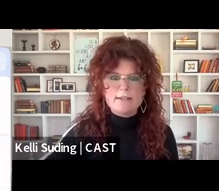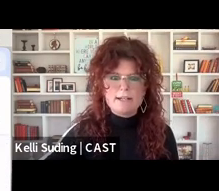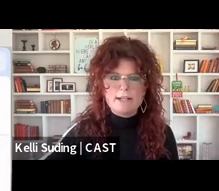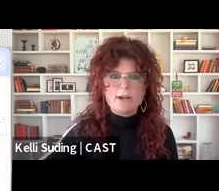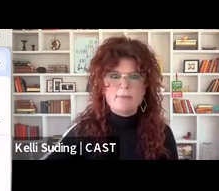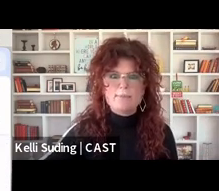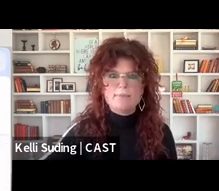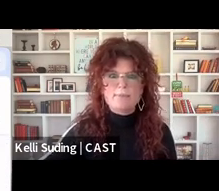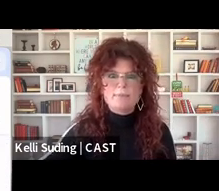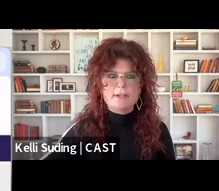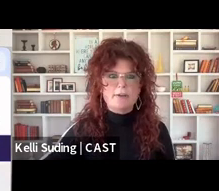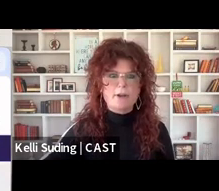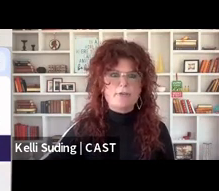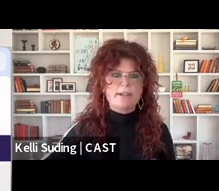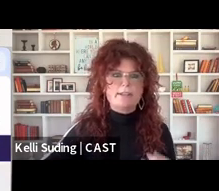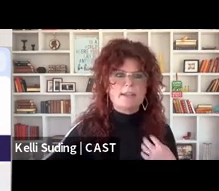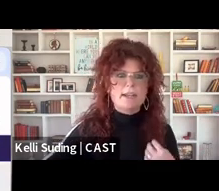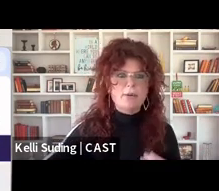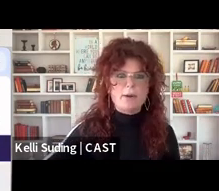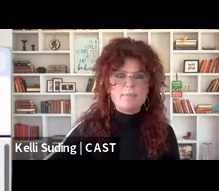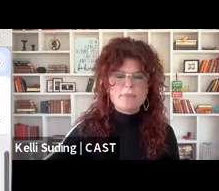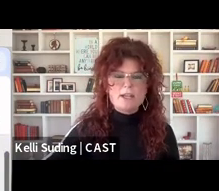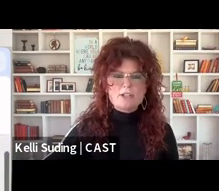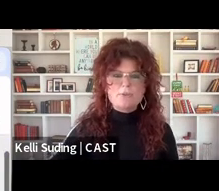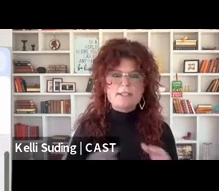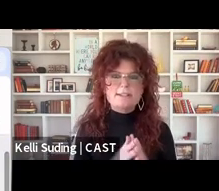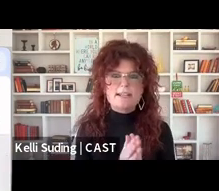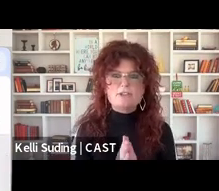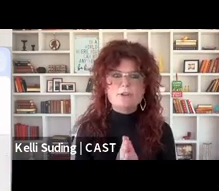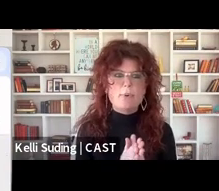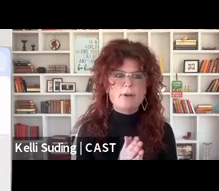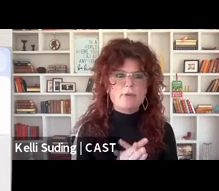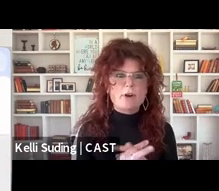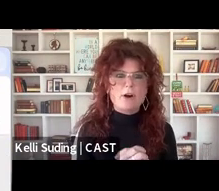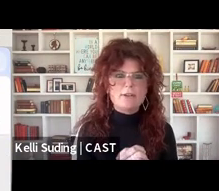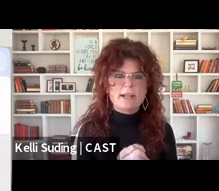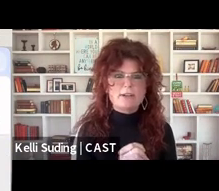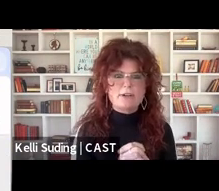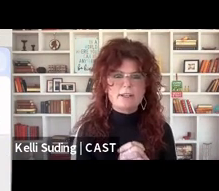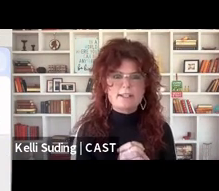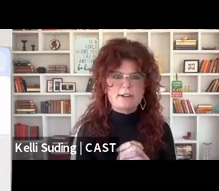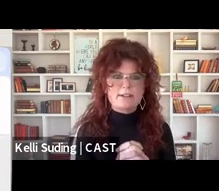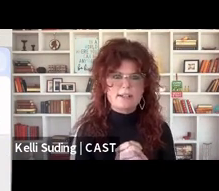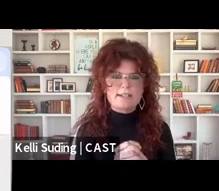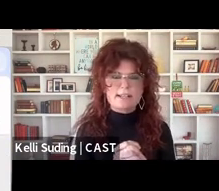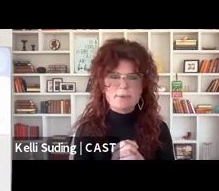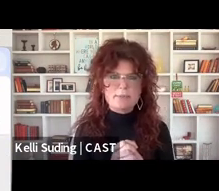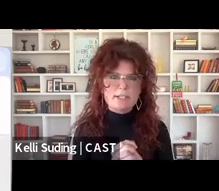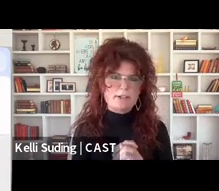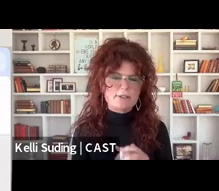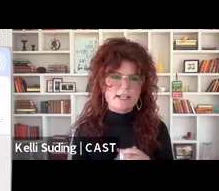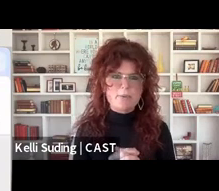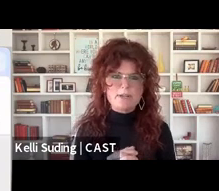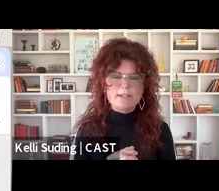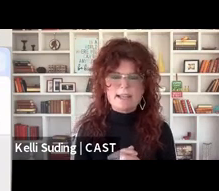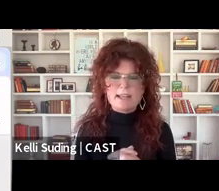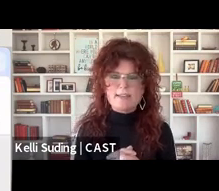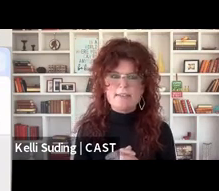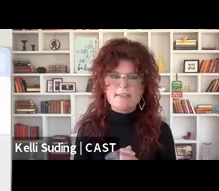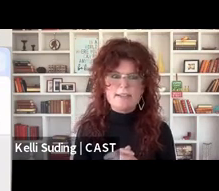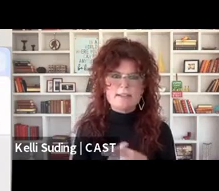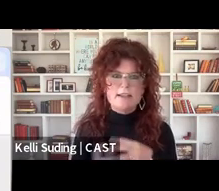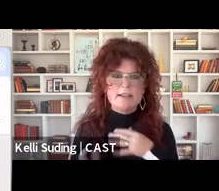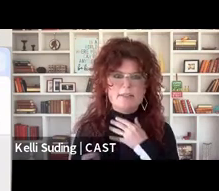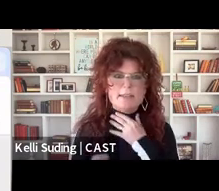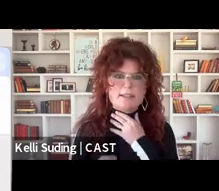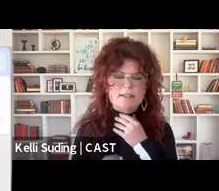That's not it. Here we go. Here we go, friends. Here we go. So this is the entry point for our online learning series on accessible materials. And I want to say